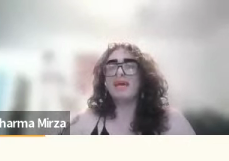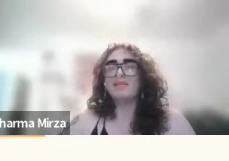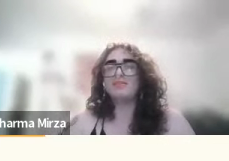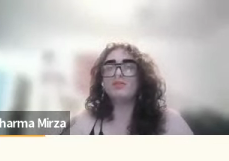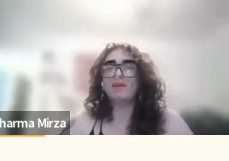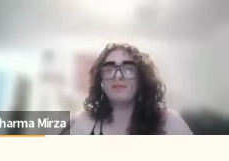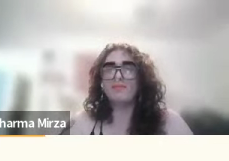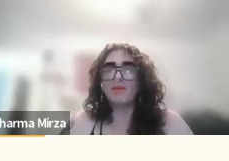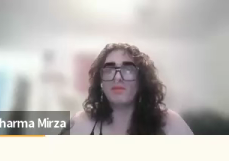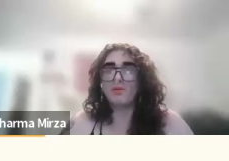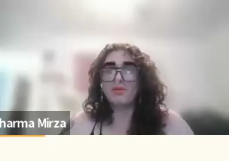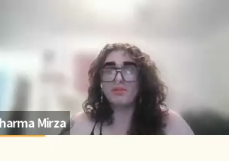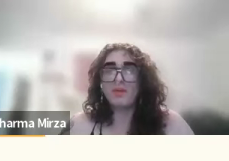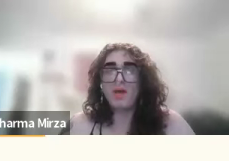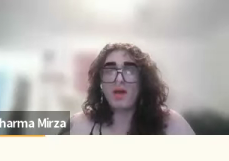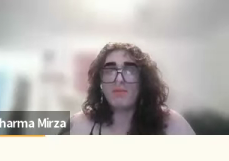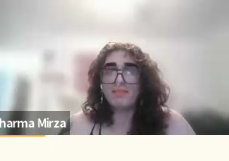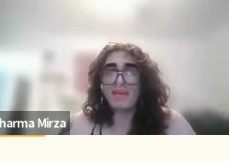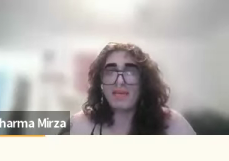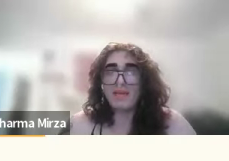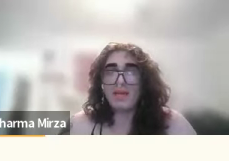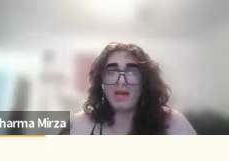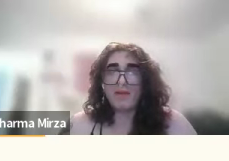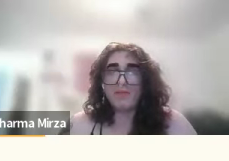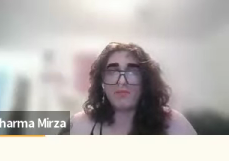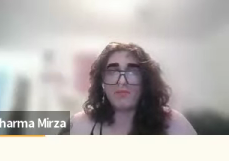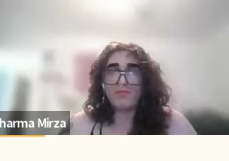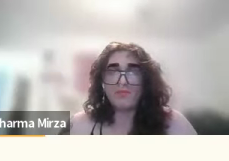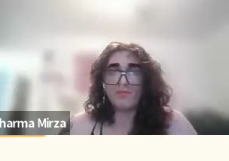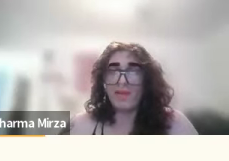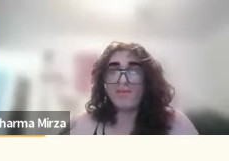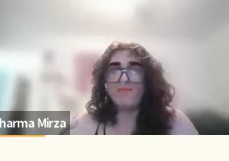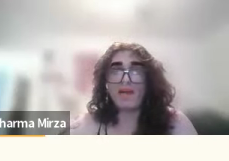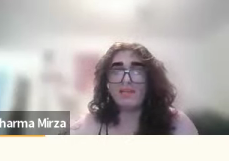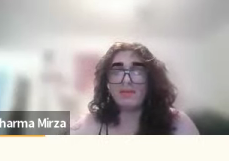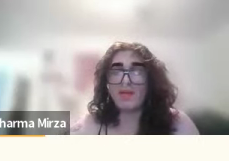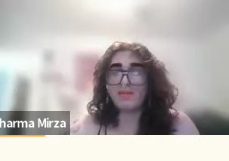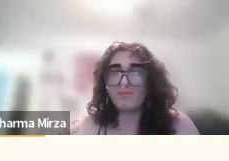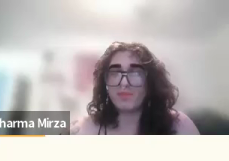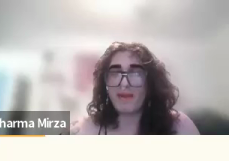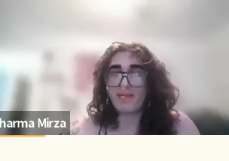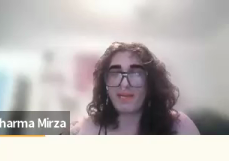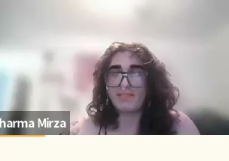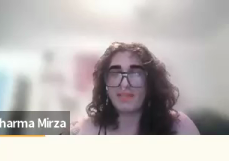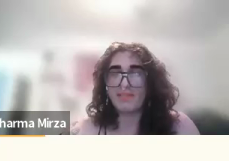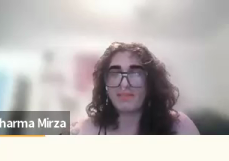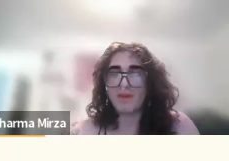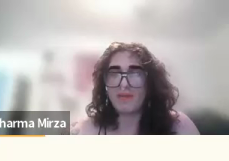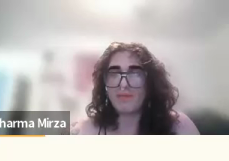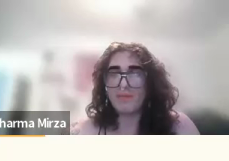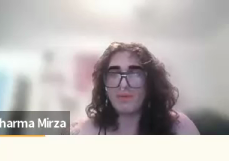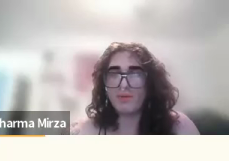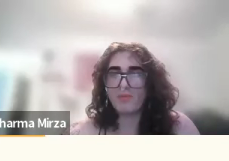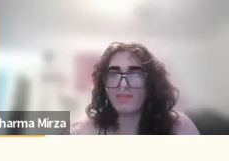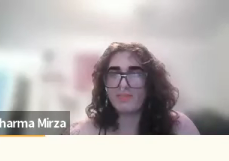as it was intended to by the voters in the state, we had violent kind of pushback against us,